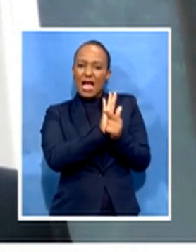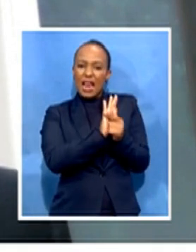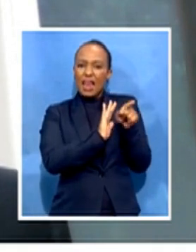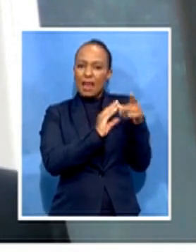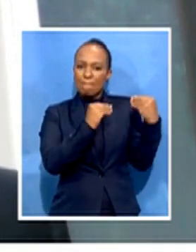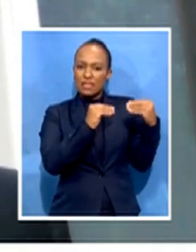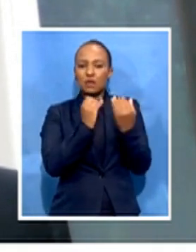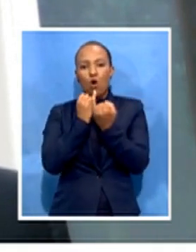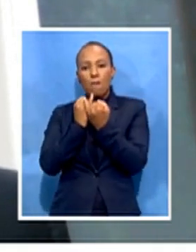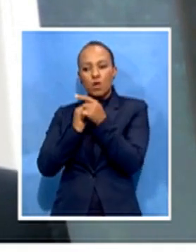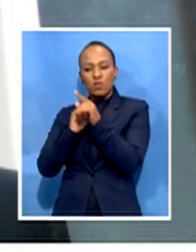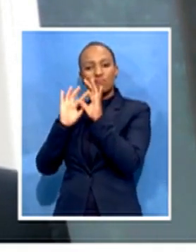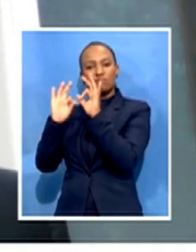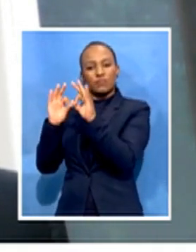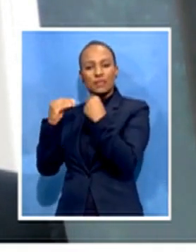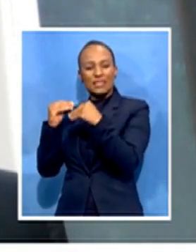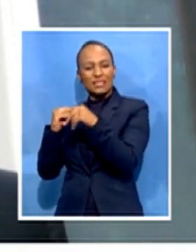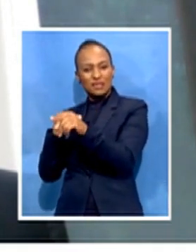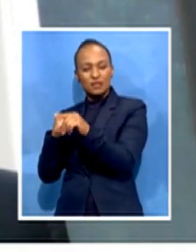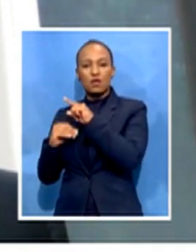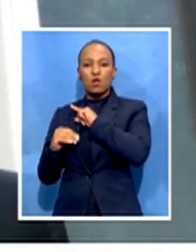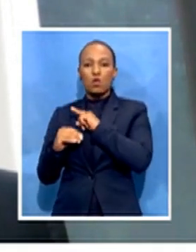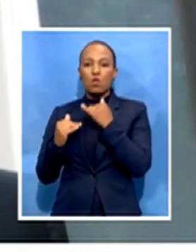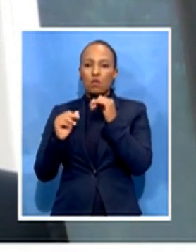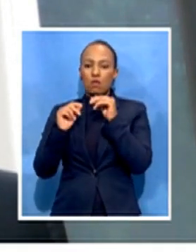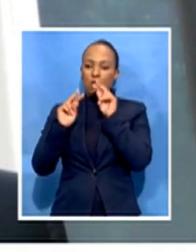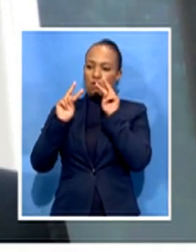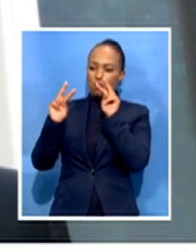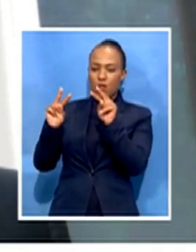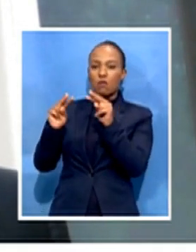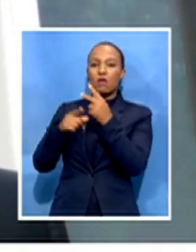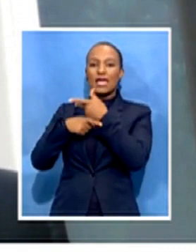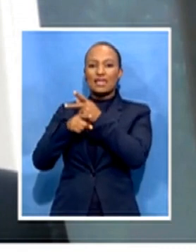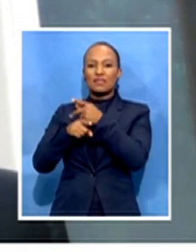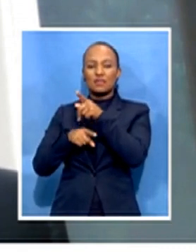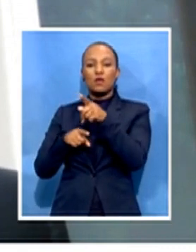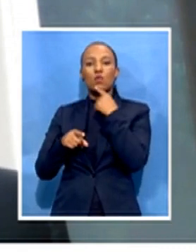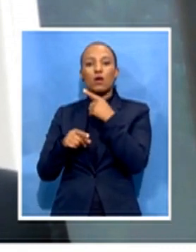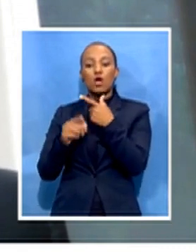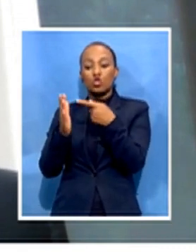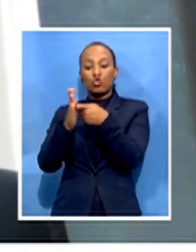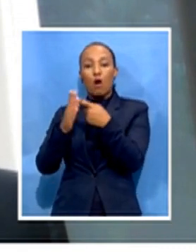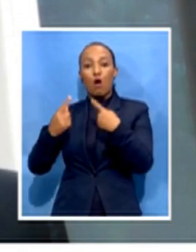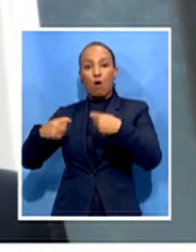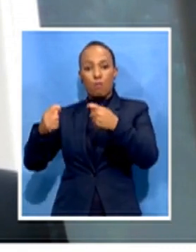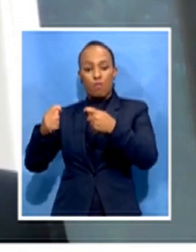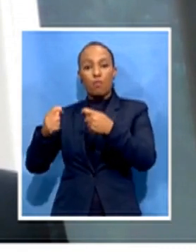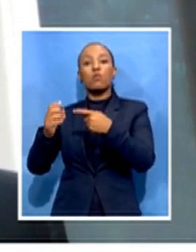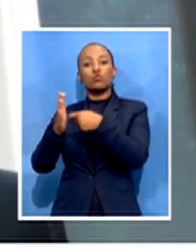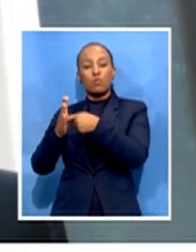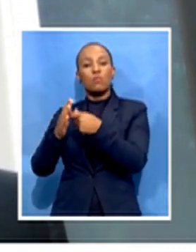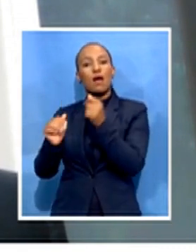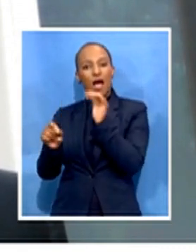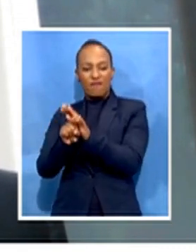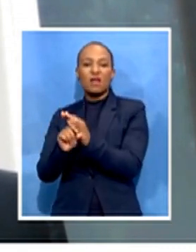industries, from our viewpoint, being the retail sector, are affected, and currently the